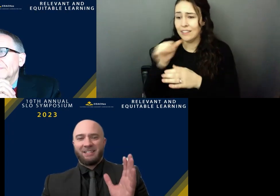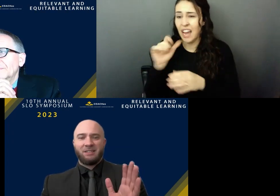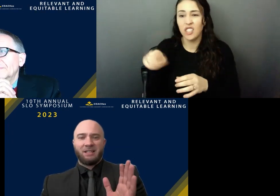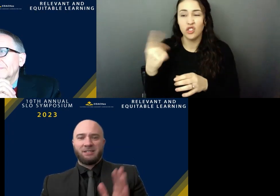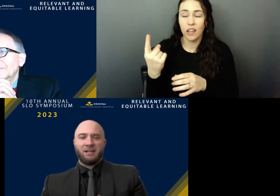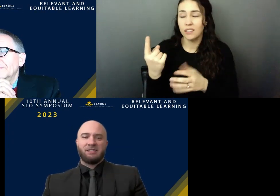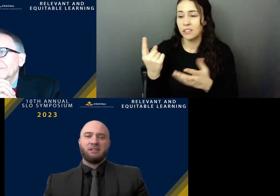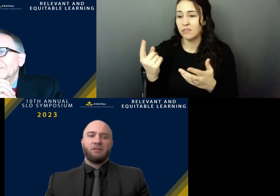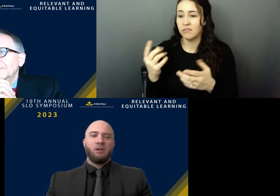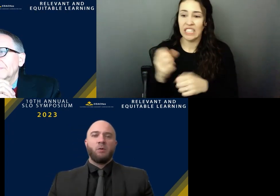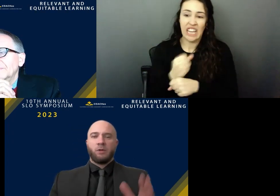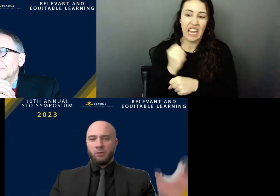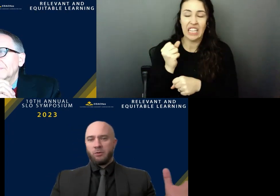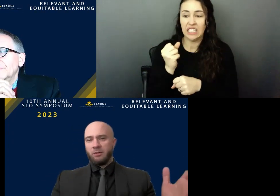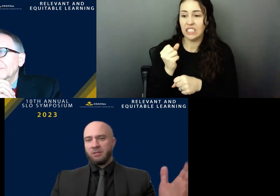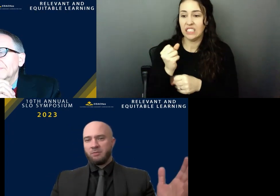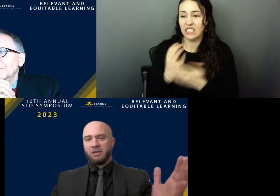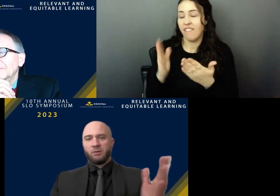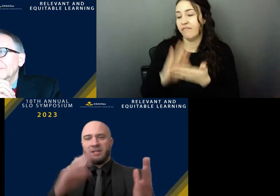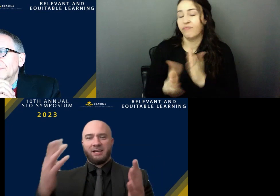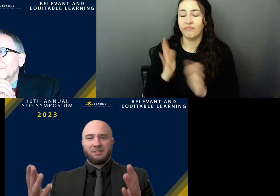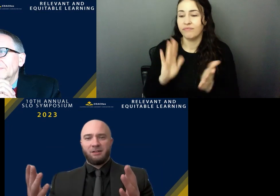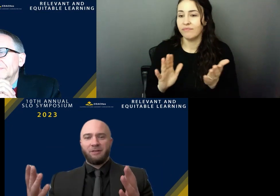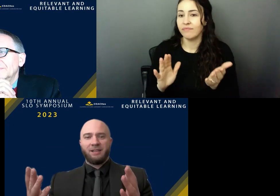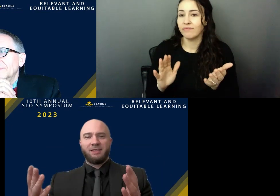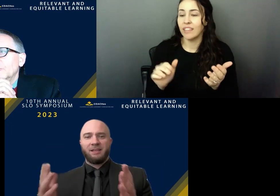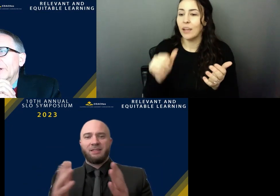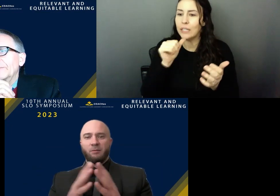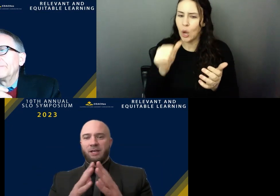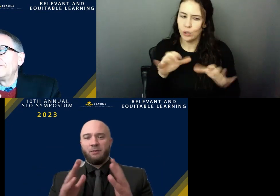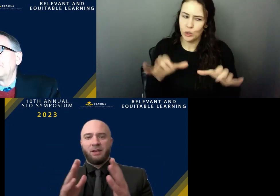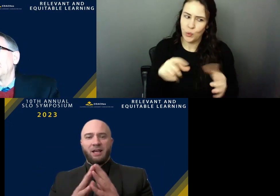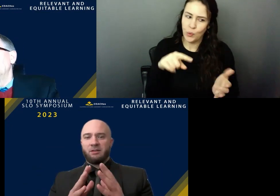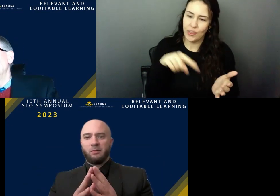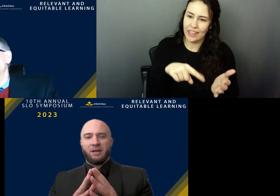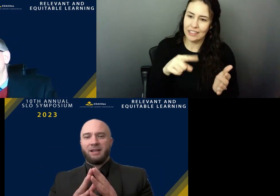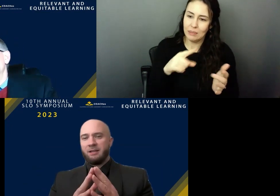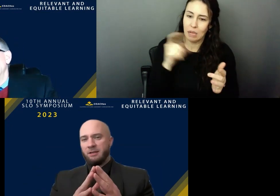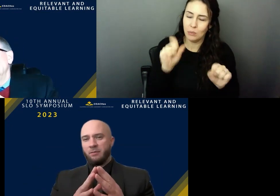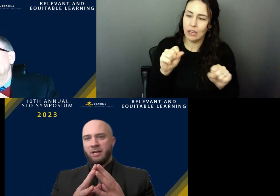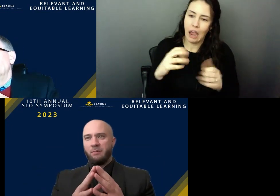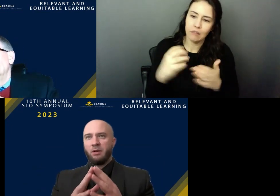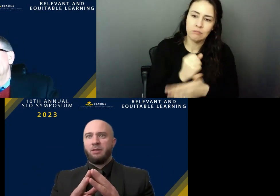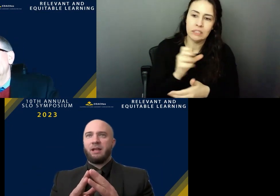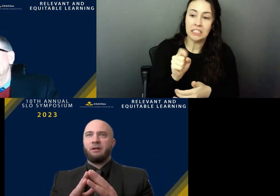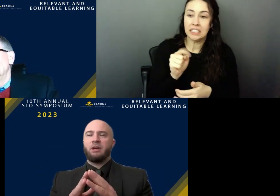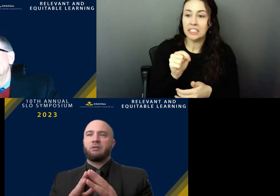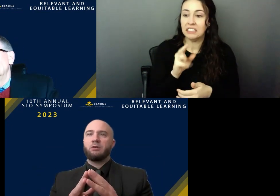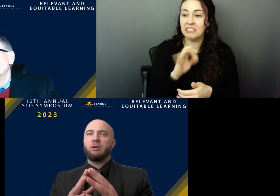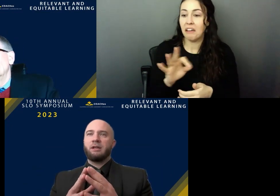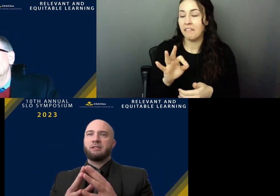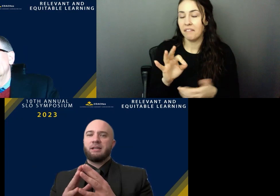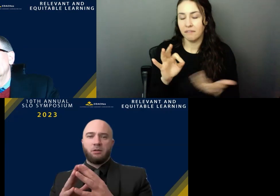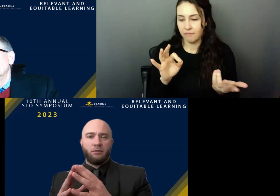think that's the idea of, we don't do this because we can get stuff. I think that we can't do that. We can't marry that out.